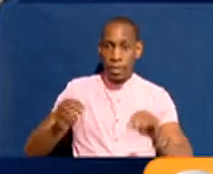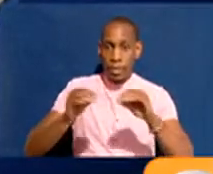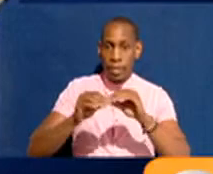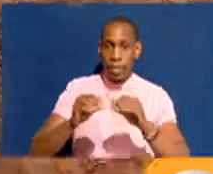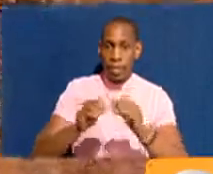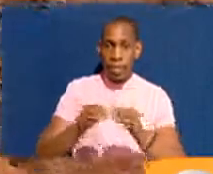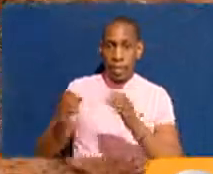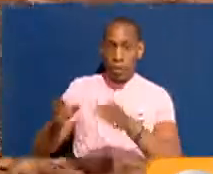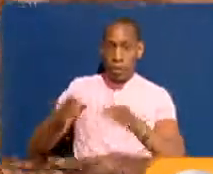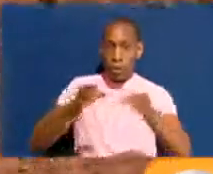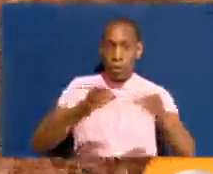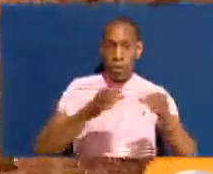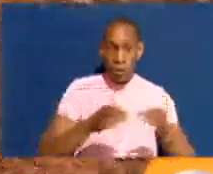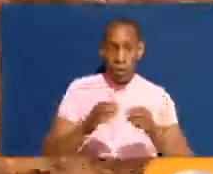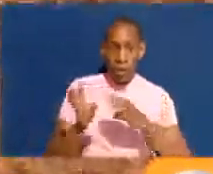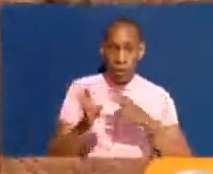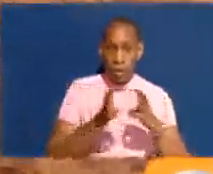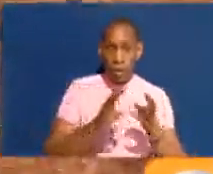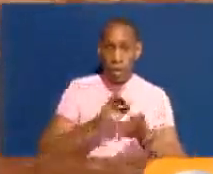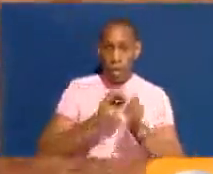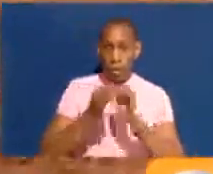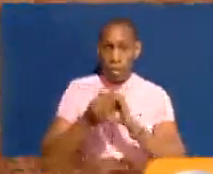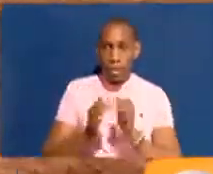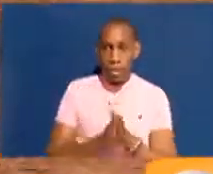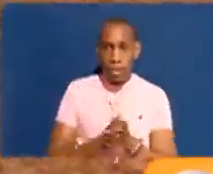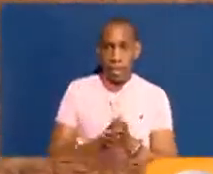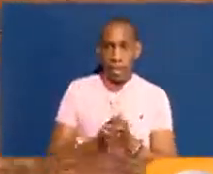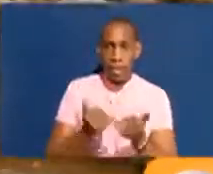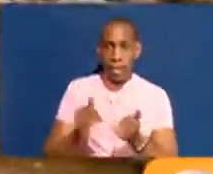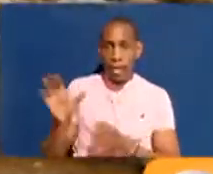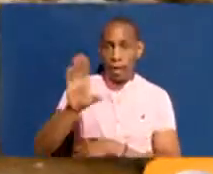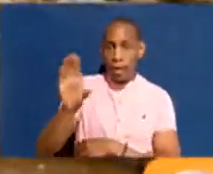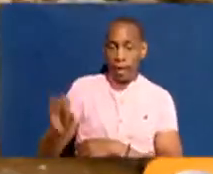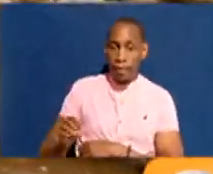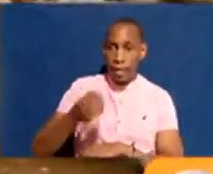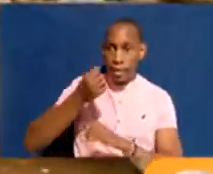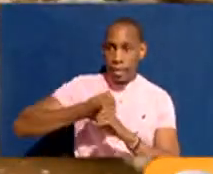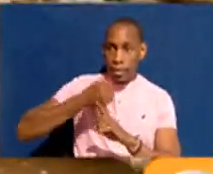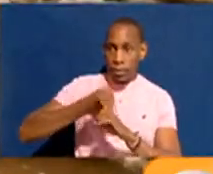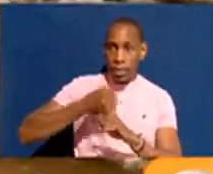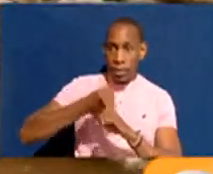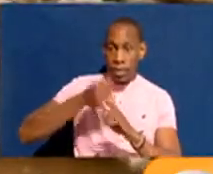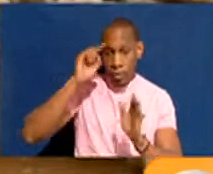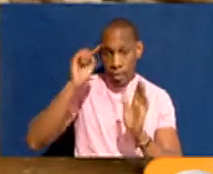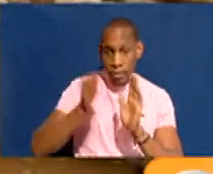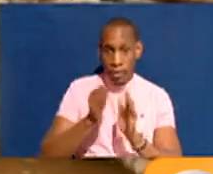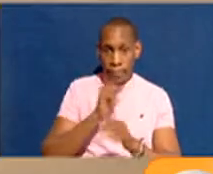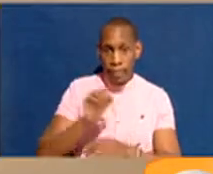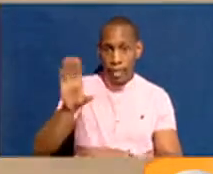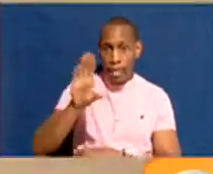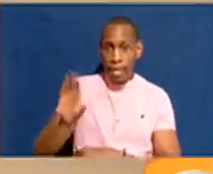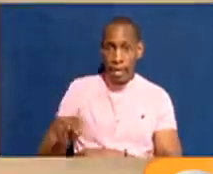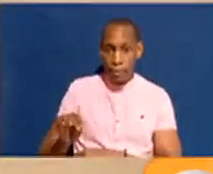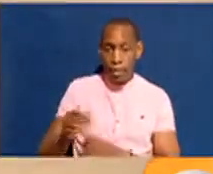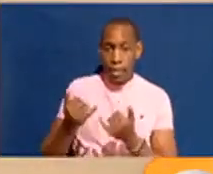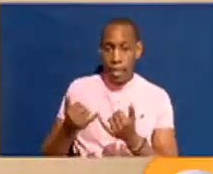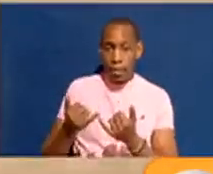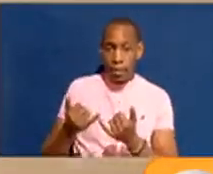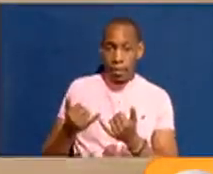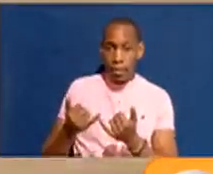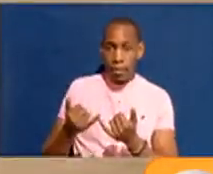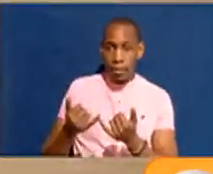of Parties on Climate Change, the continent will be pushing for recognition of Africa as a